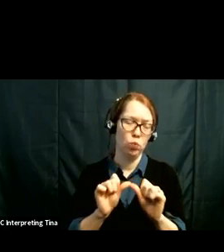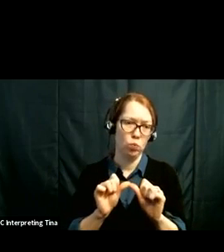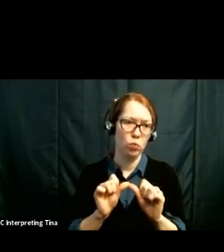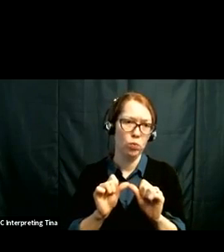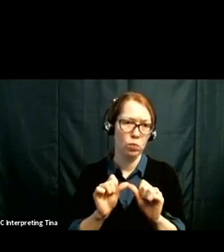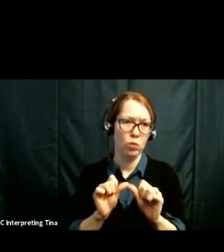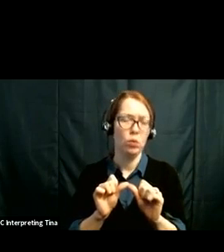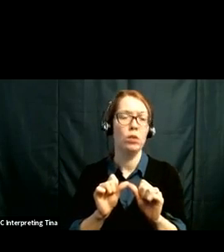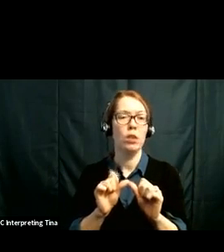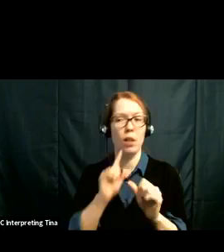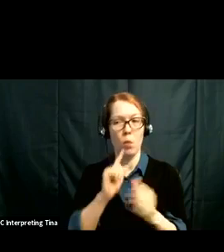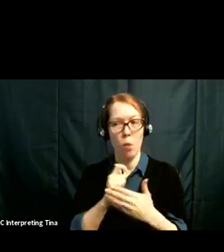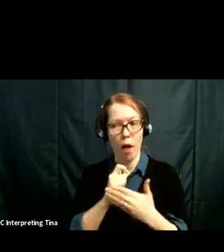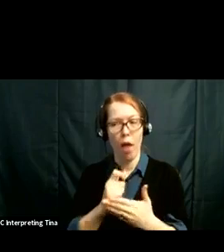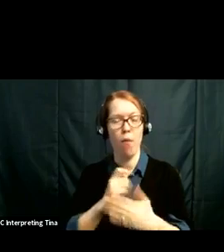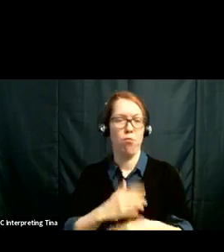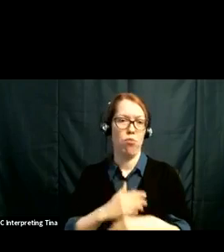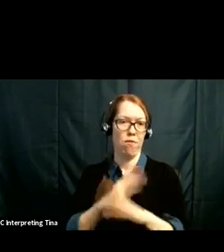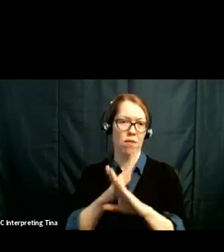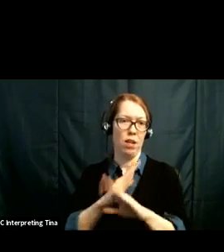will help with prevention